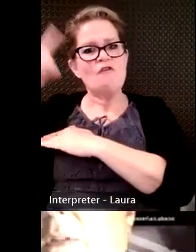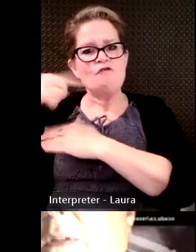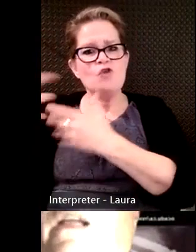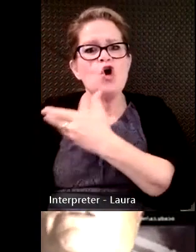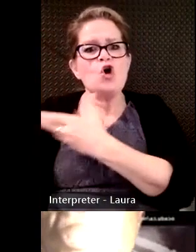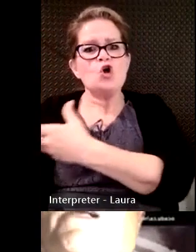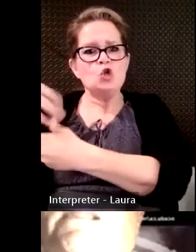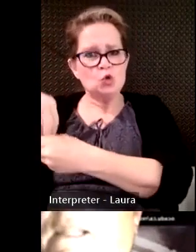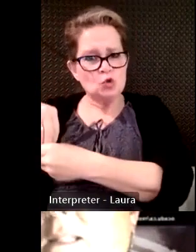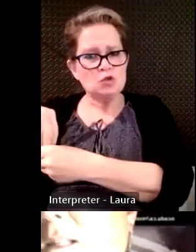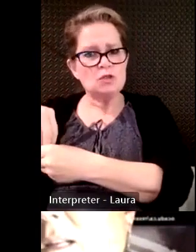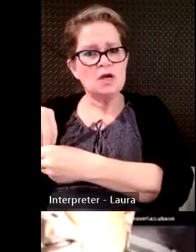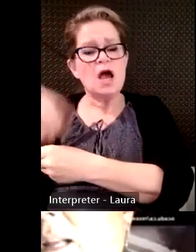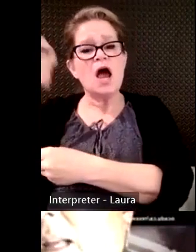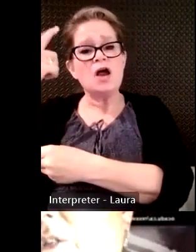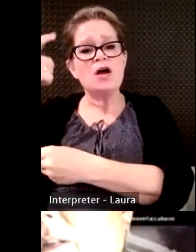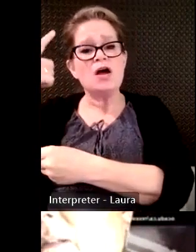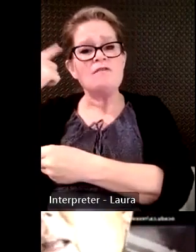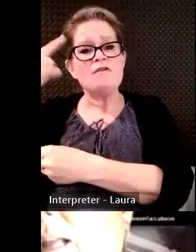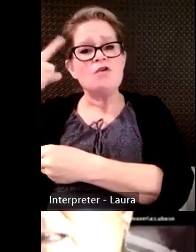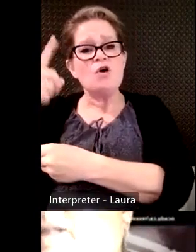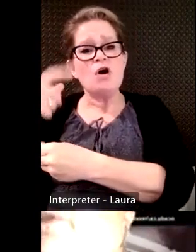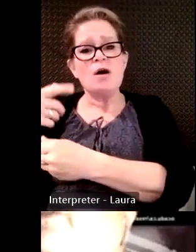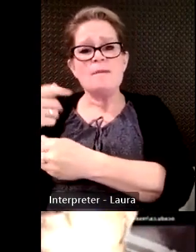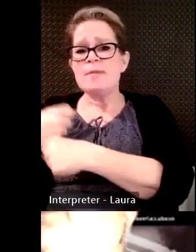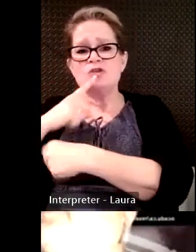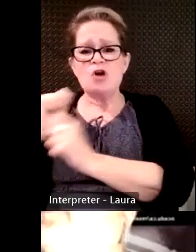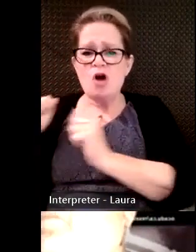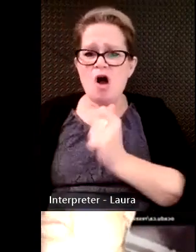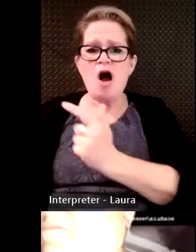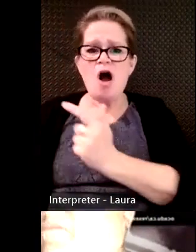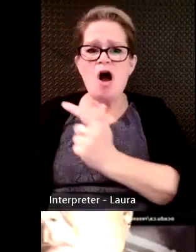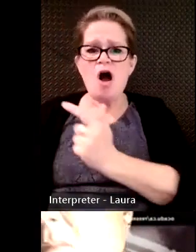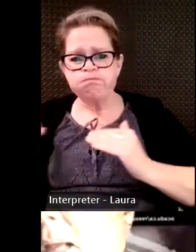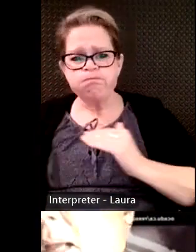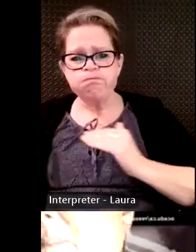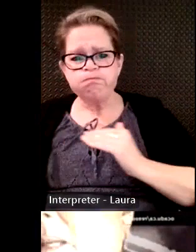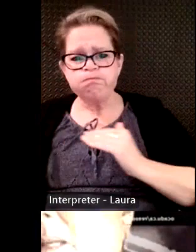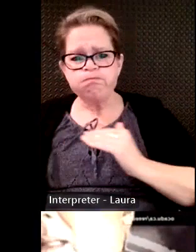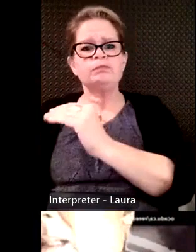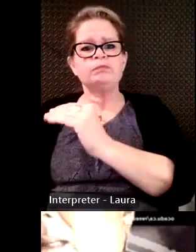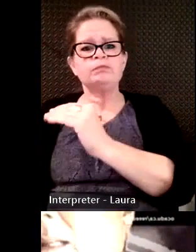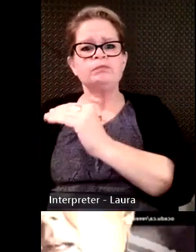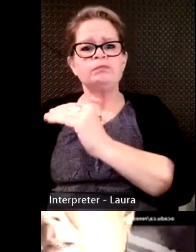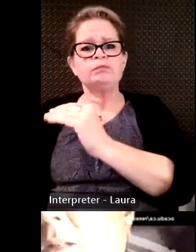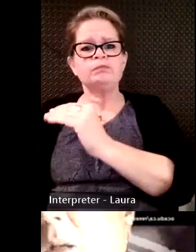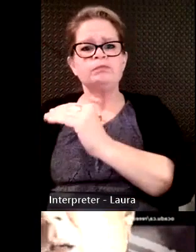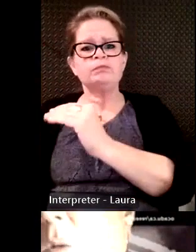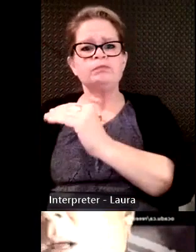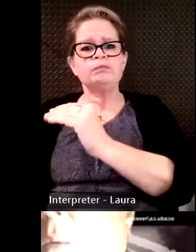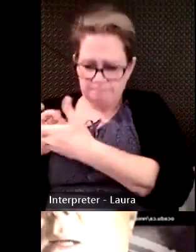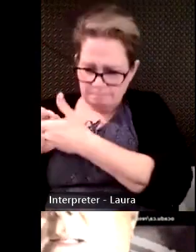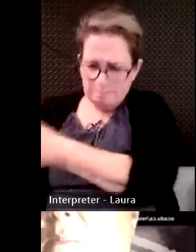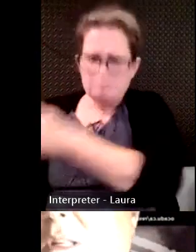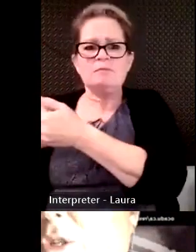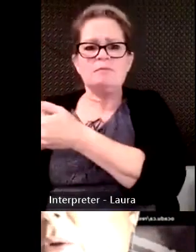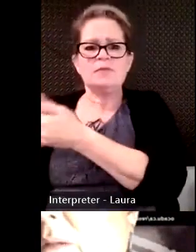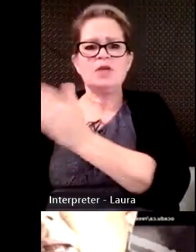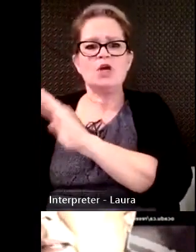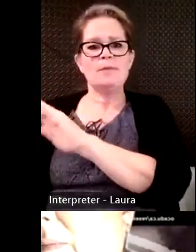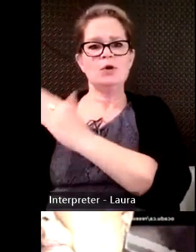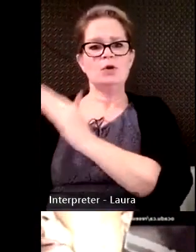love, justice, connection, and community. As Mia Mingus declares, we don't want to